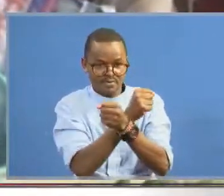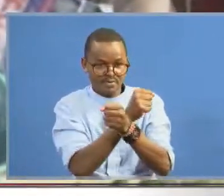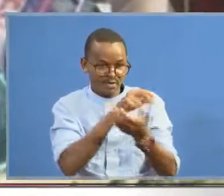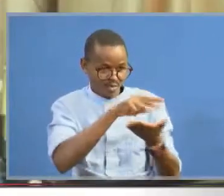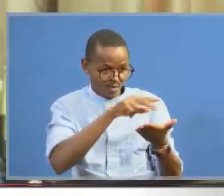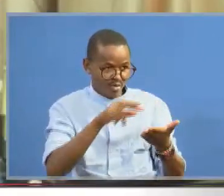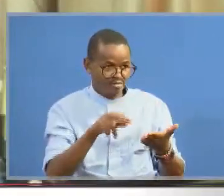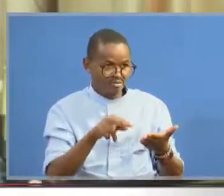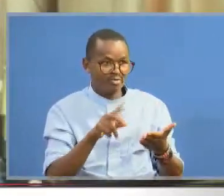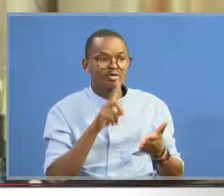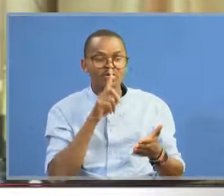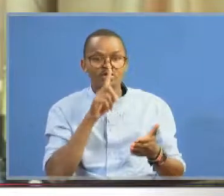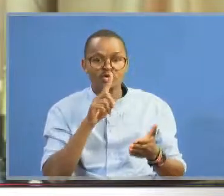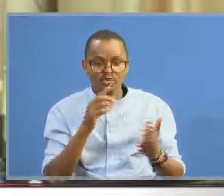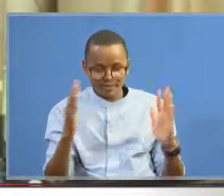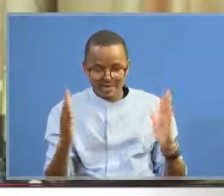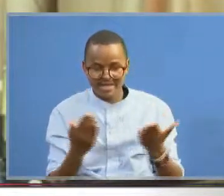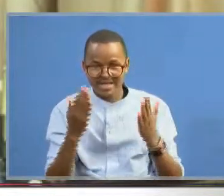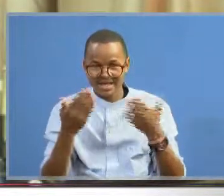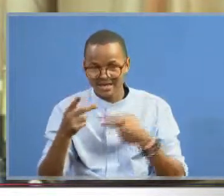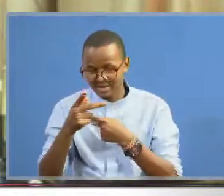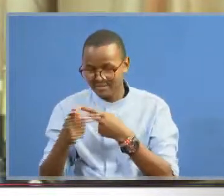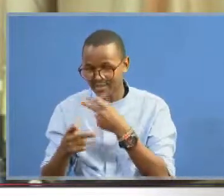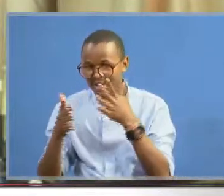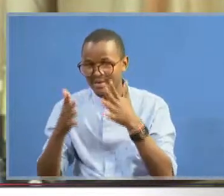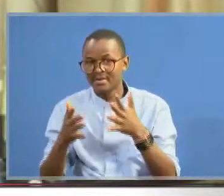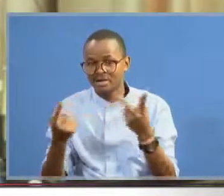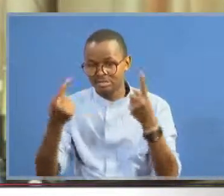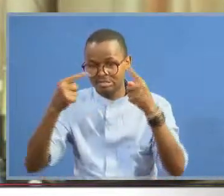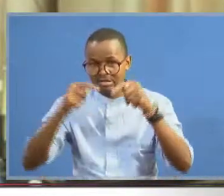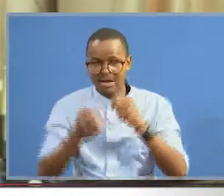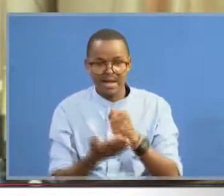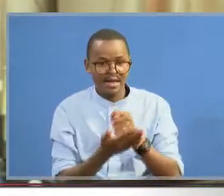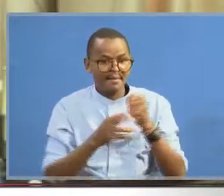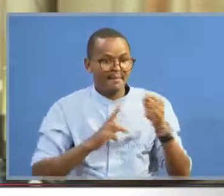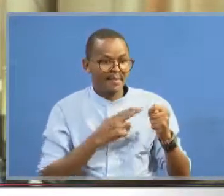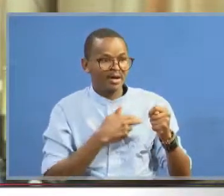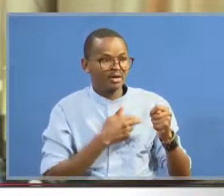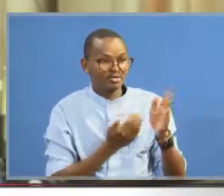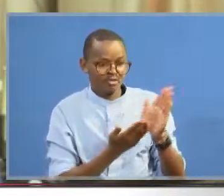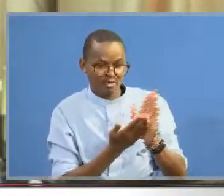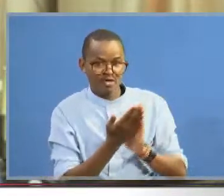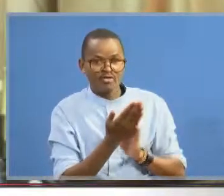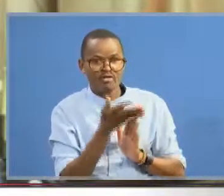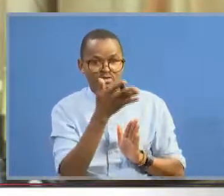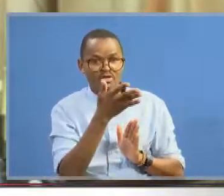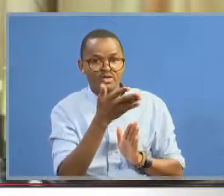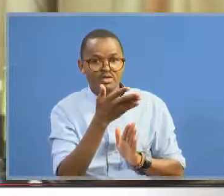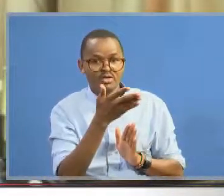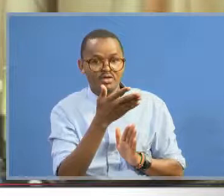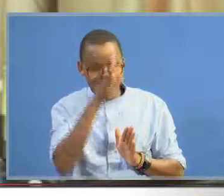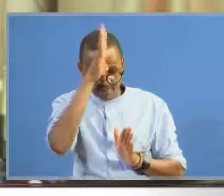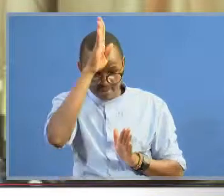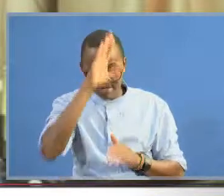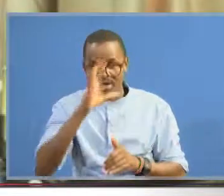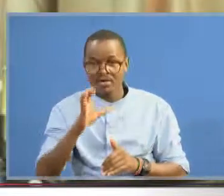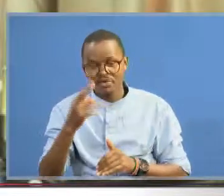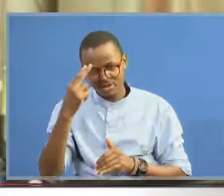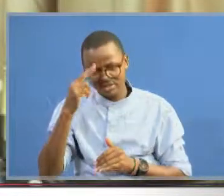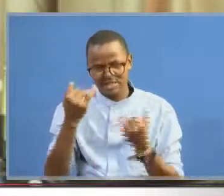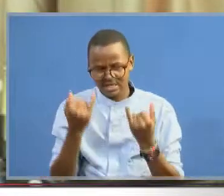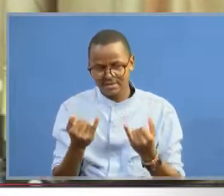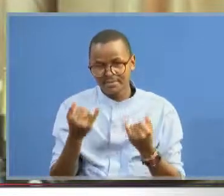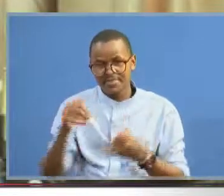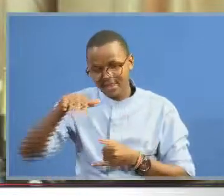foot. So we are encouraging partners to come on board and help us to develop houses in Baringo County. Because you see now